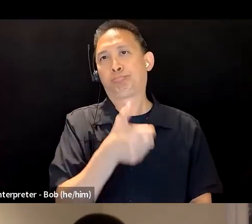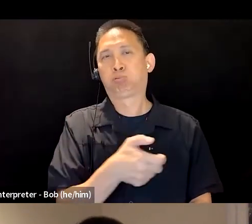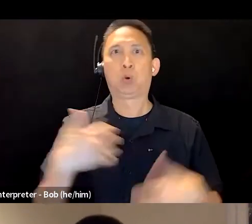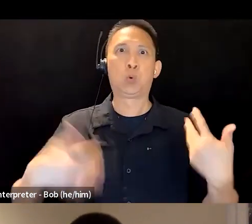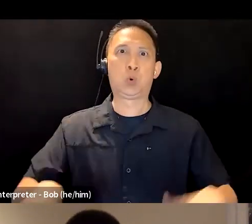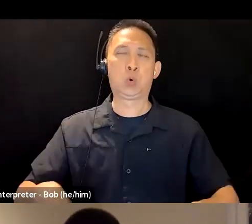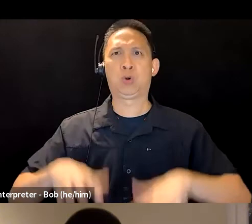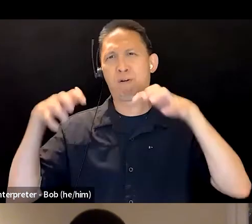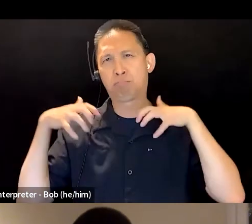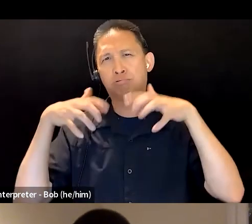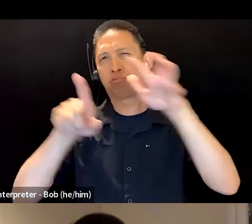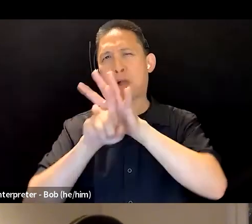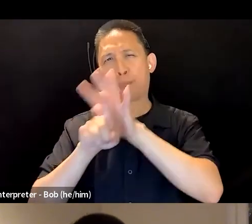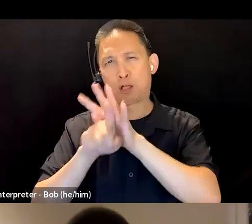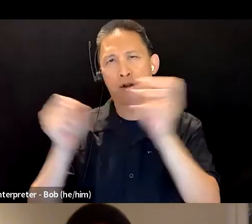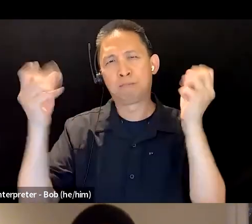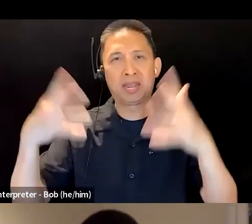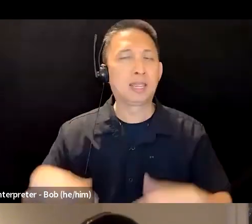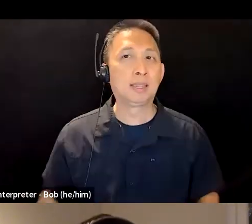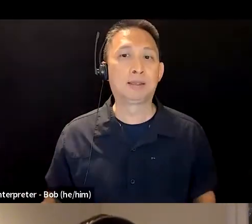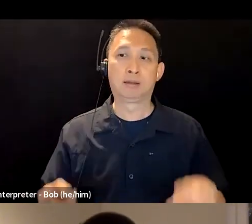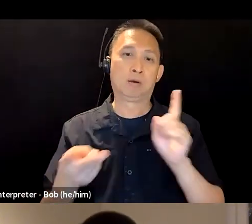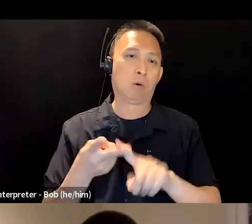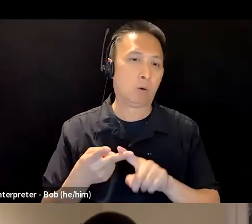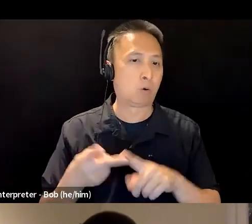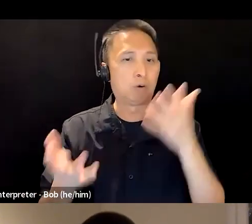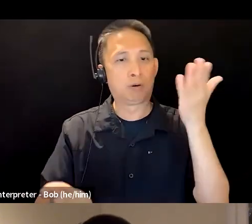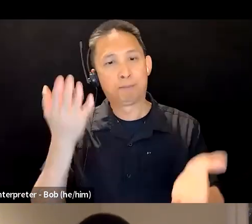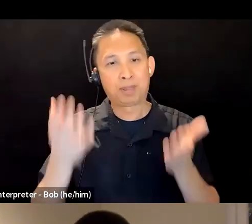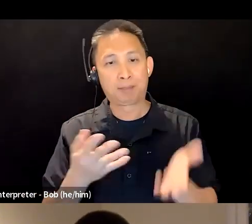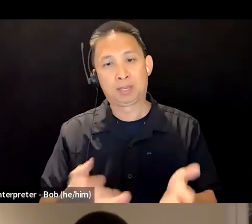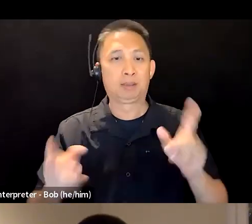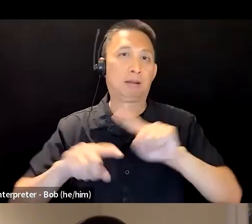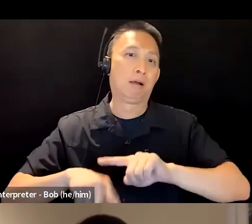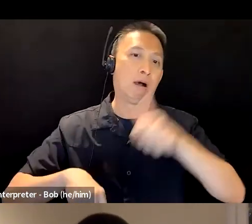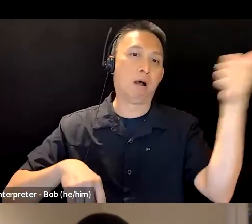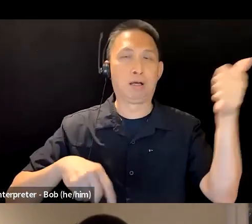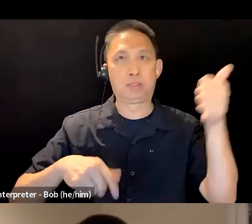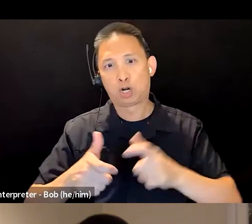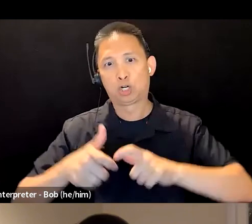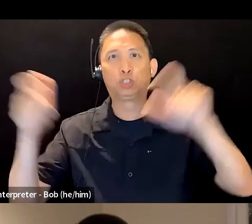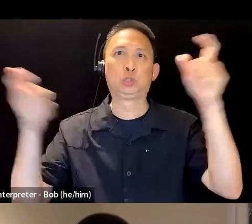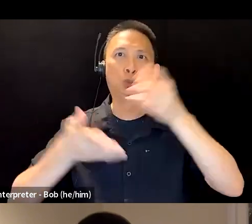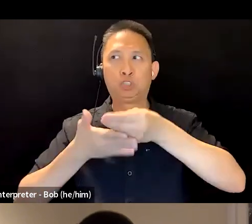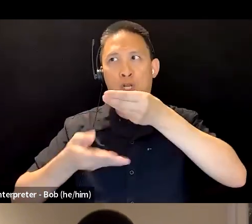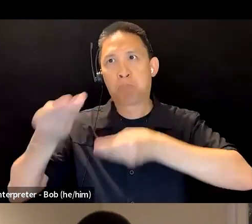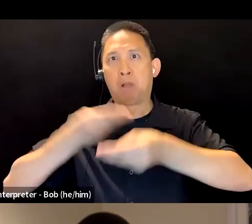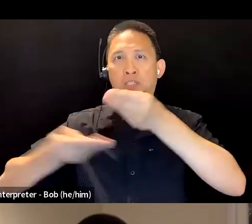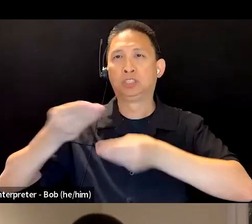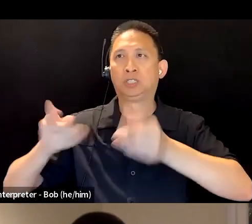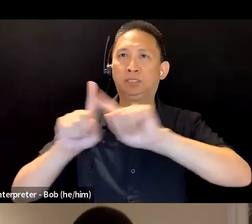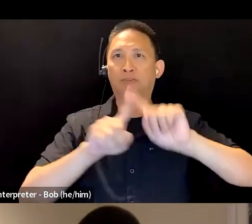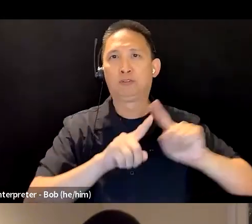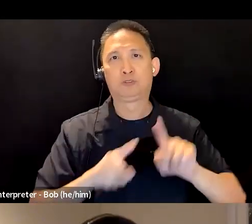documentaries, massive documentaries with huge budgets are kind of rivaling the fare that